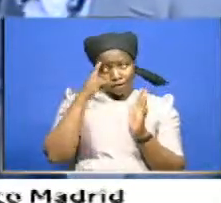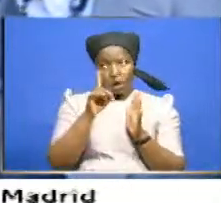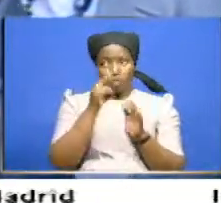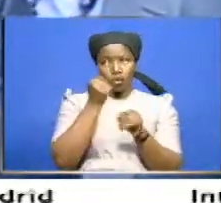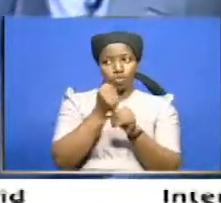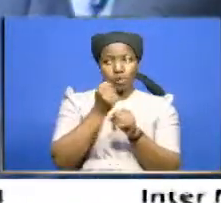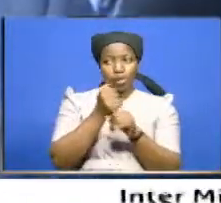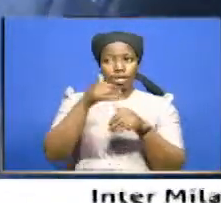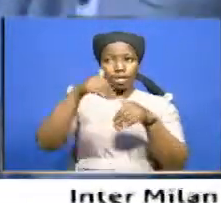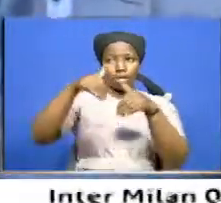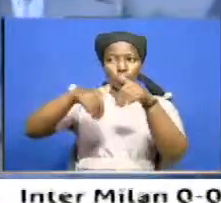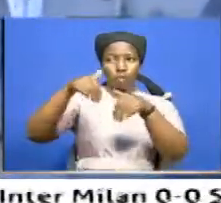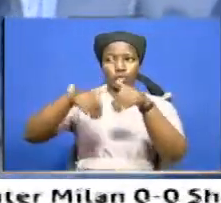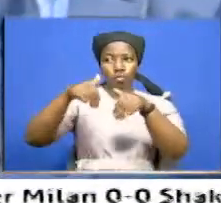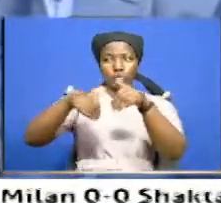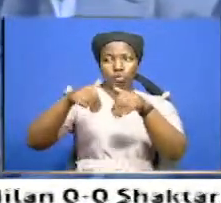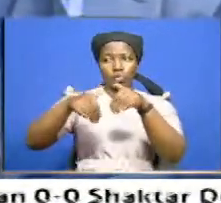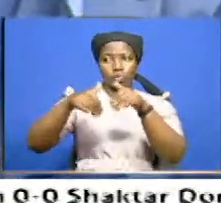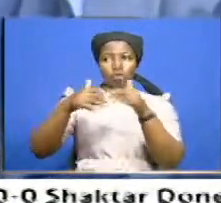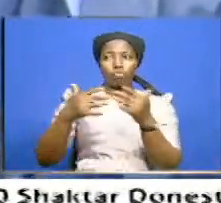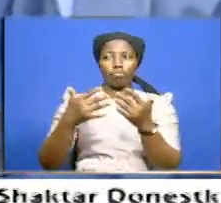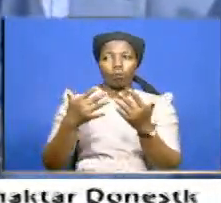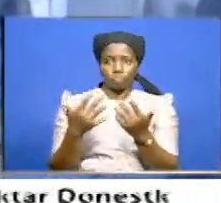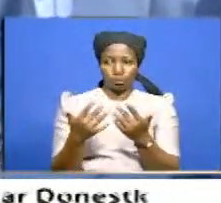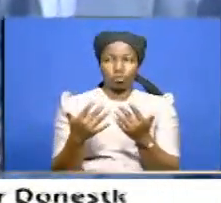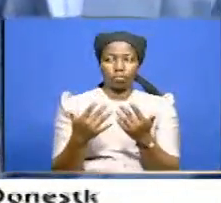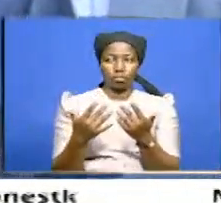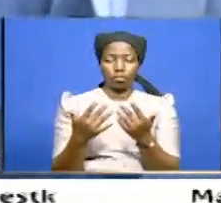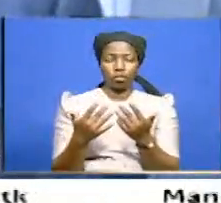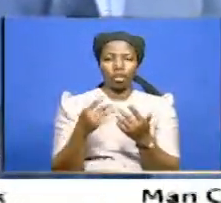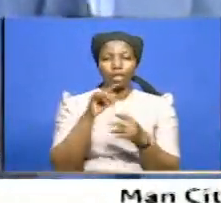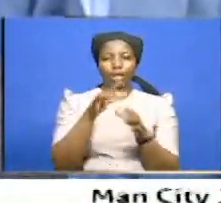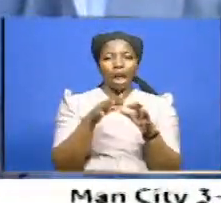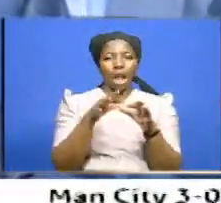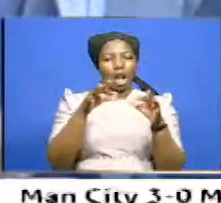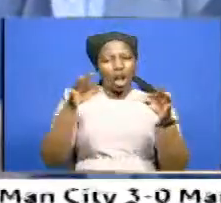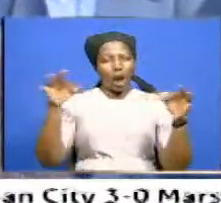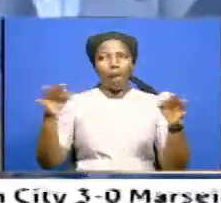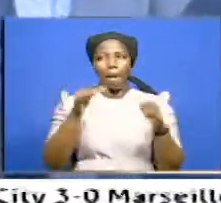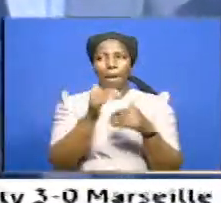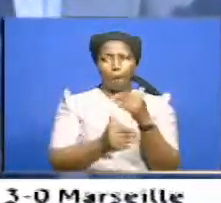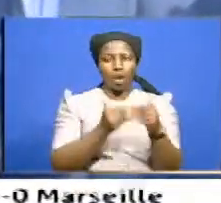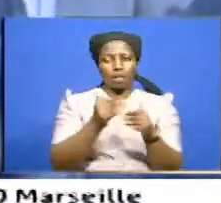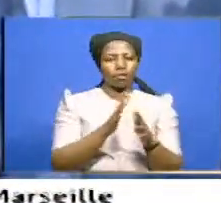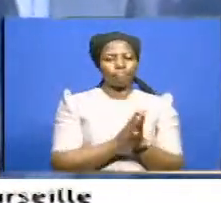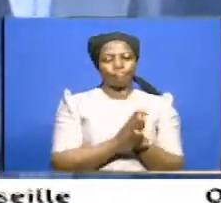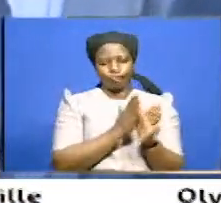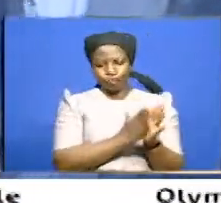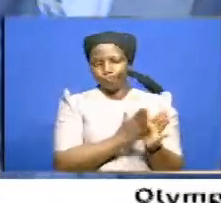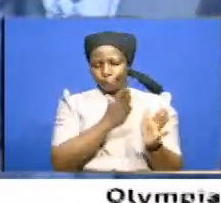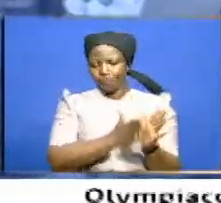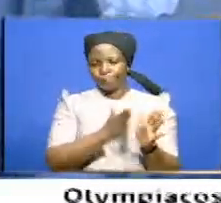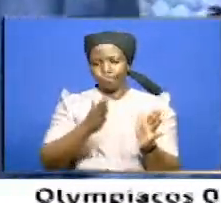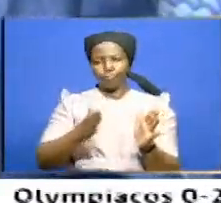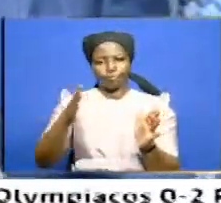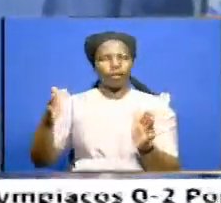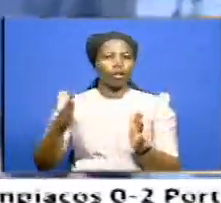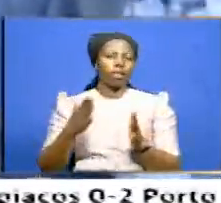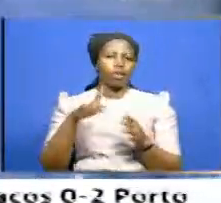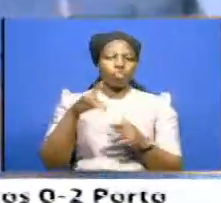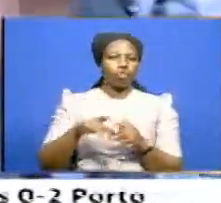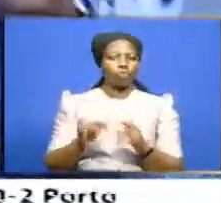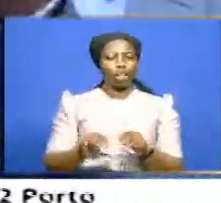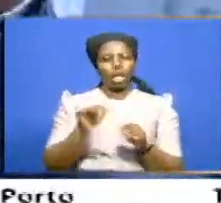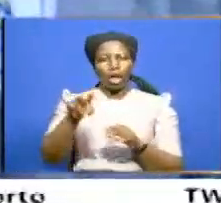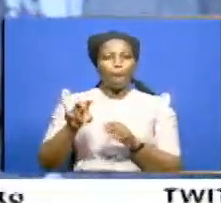out the referendum. So it's a long process. It's a phase, and let's not jump from one stage to another. Yeah. Thank you very